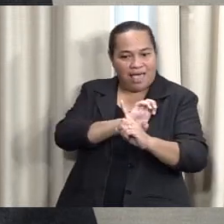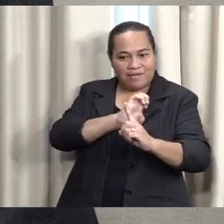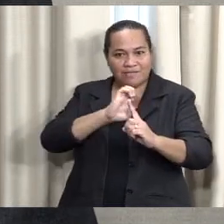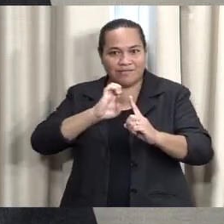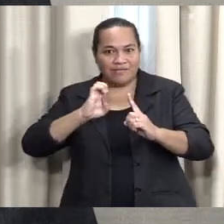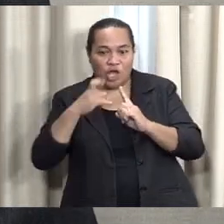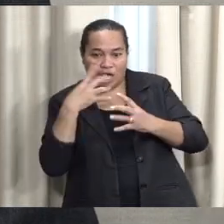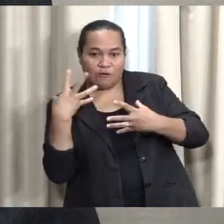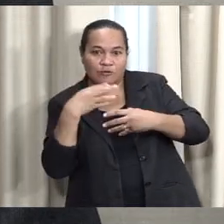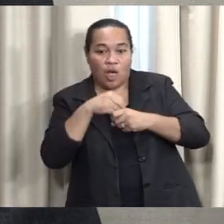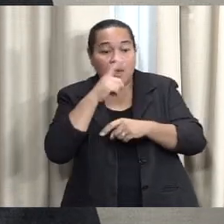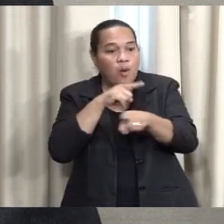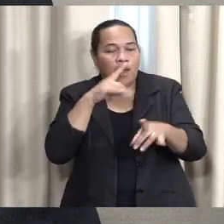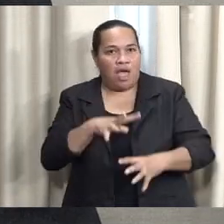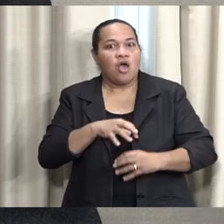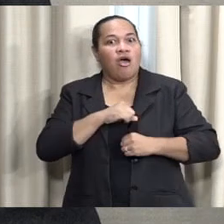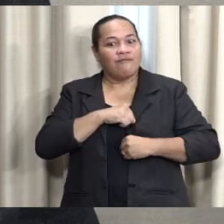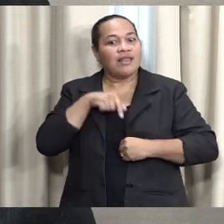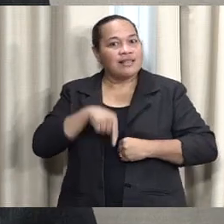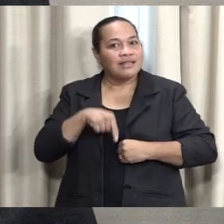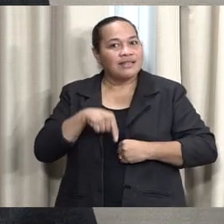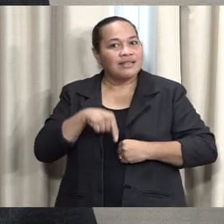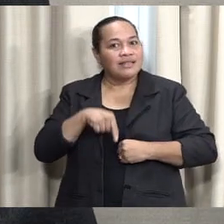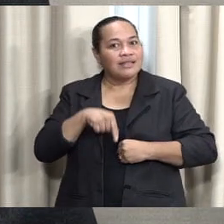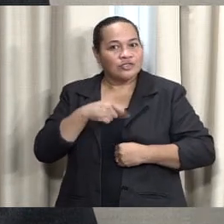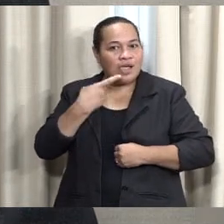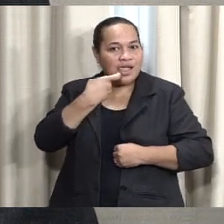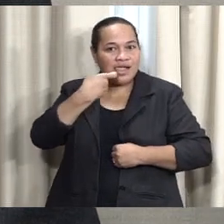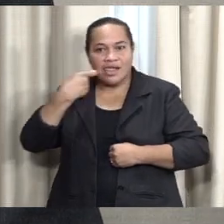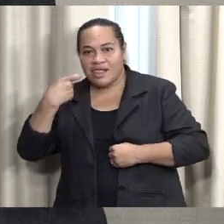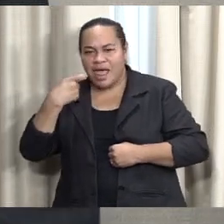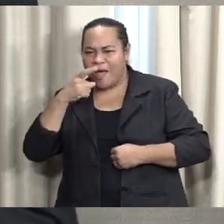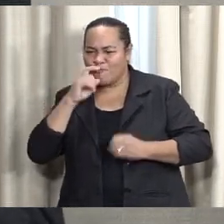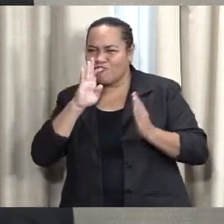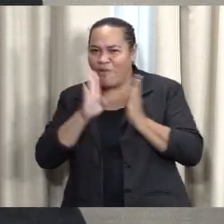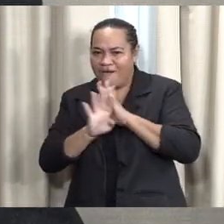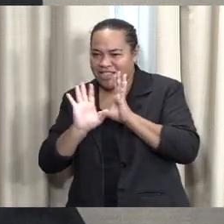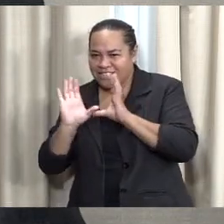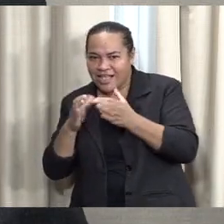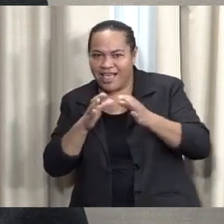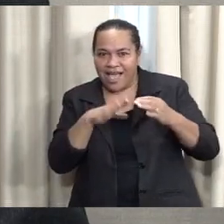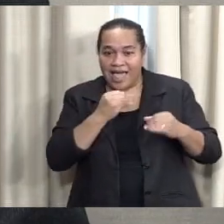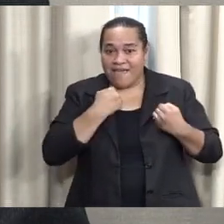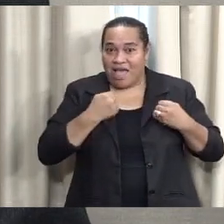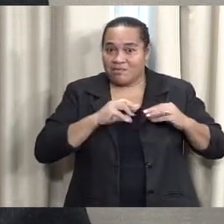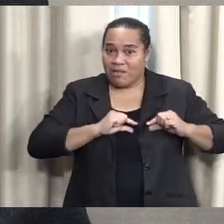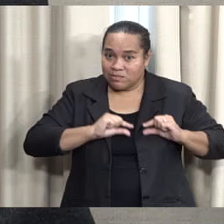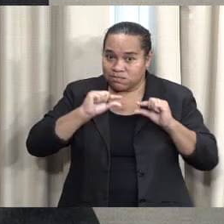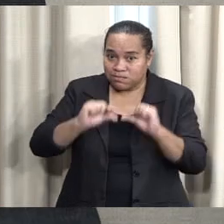conducive to building confidence, to attracting private sector investment, and that would be our